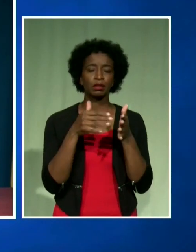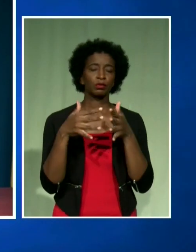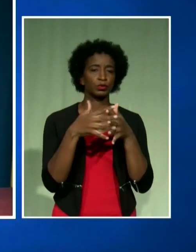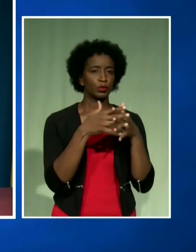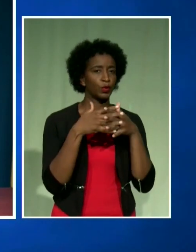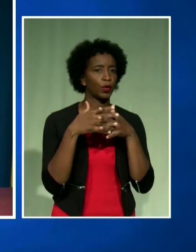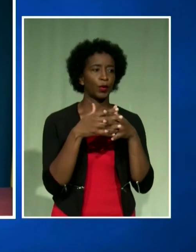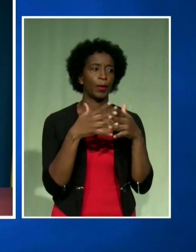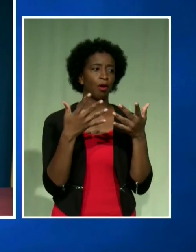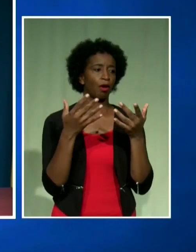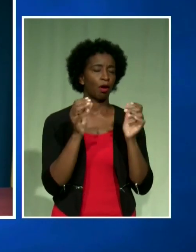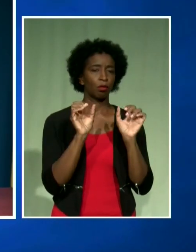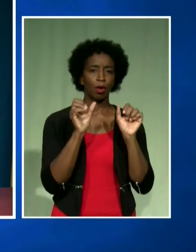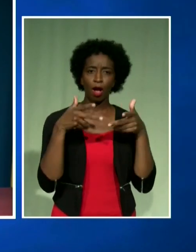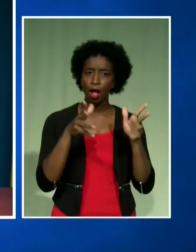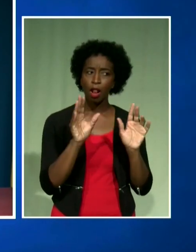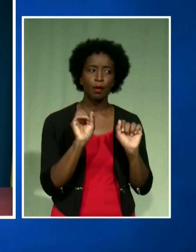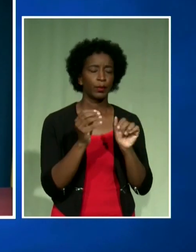country,